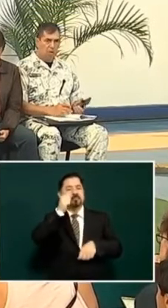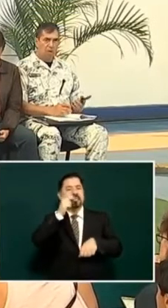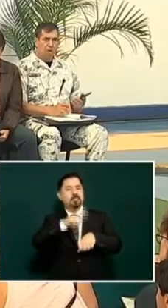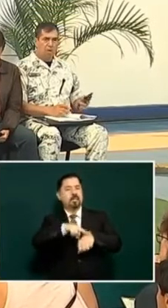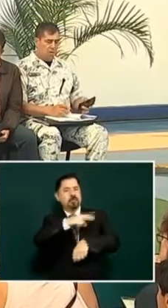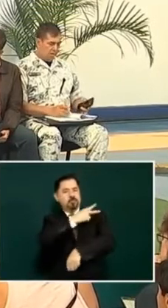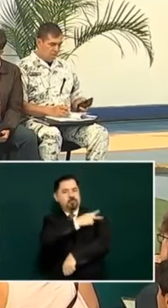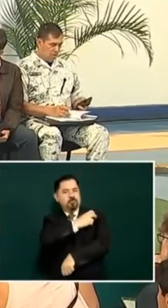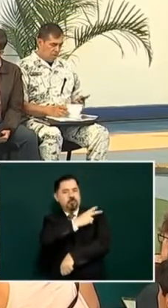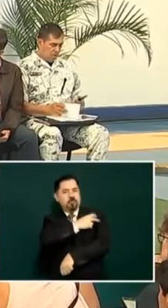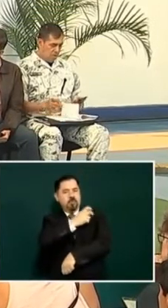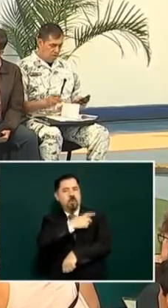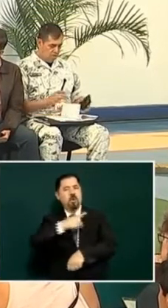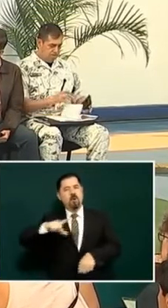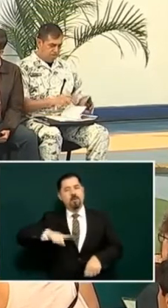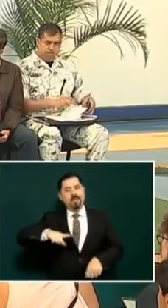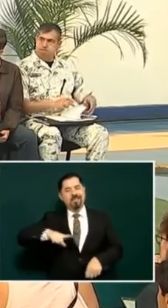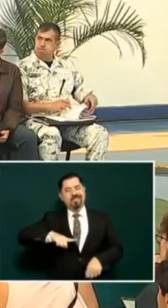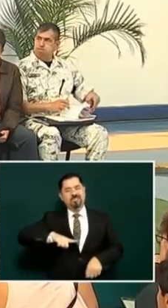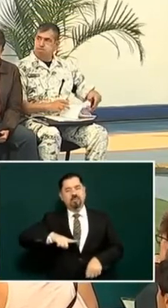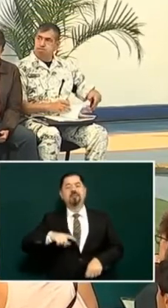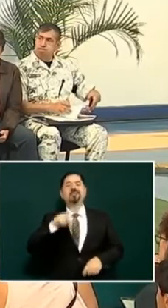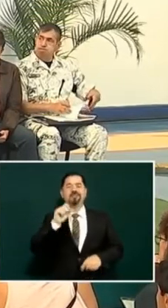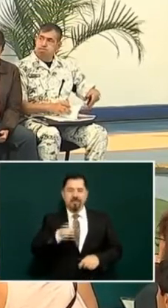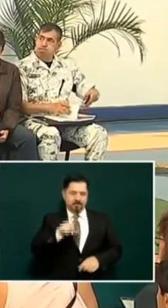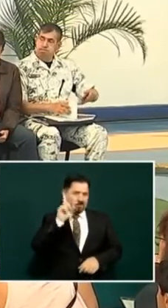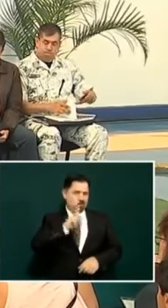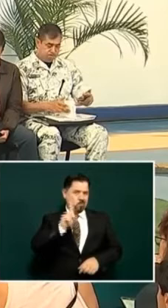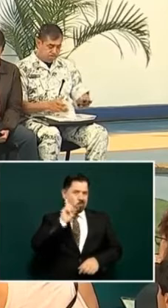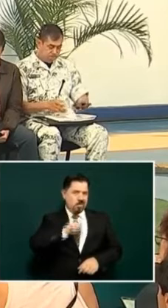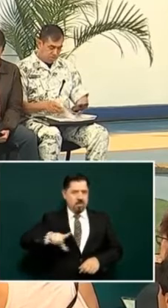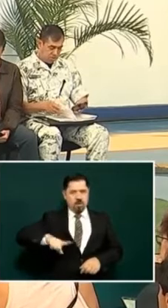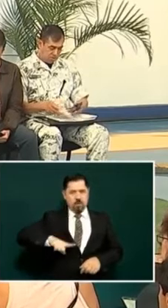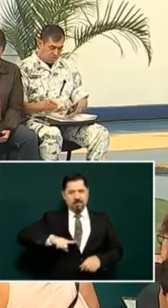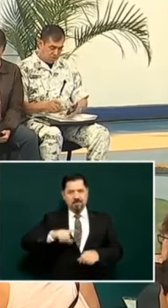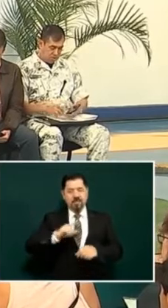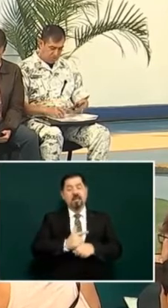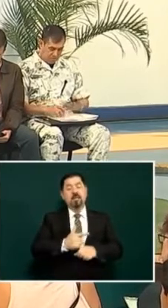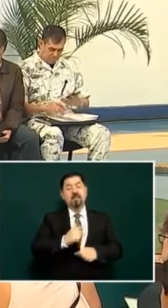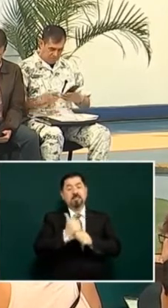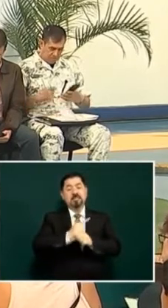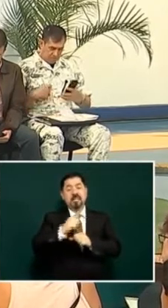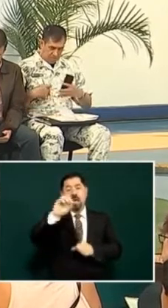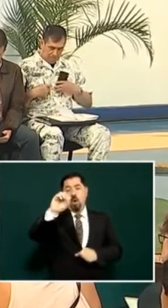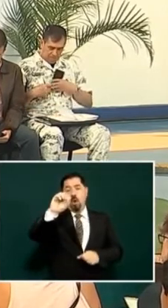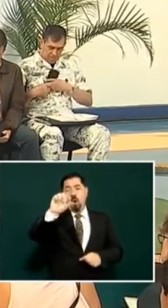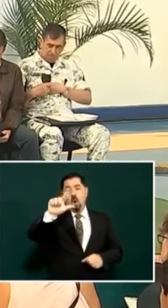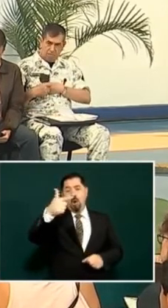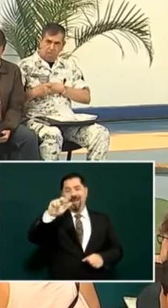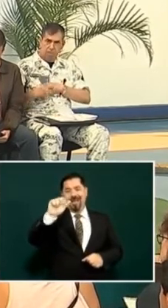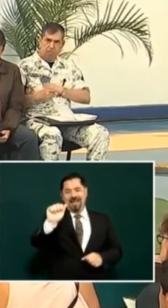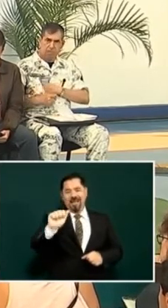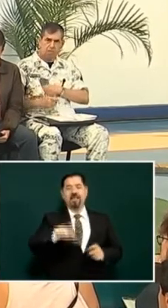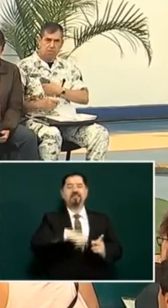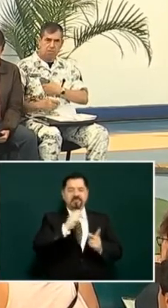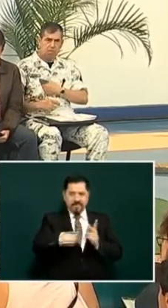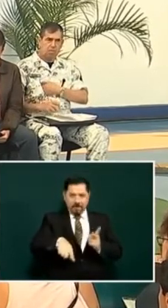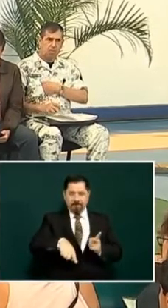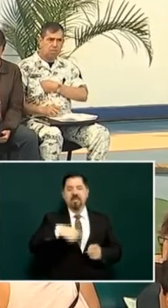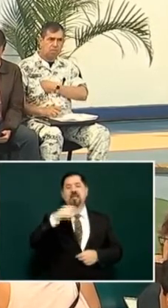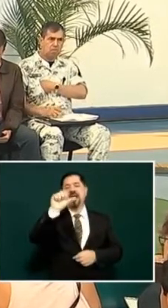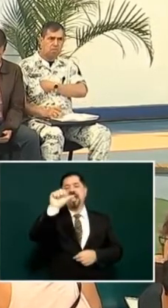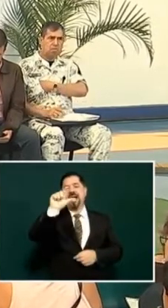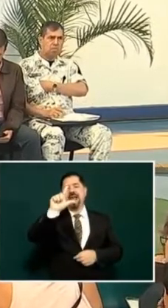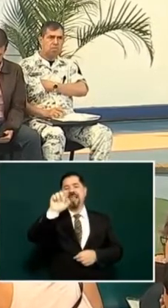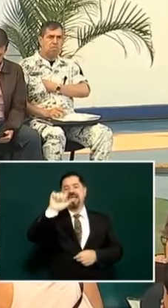area of government and the secretary conveyed oh and a hundred